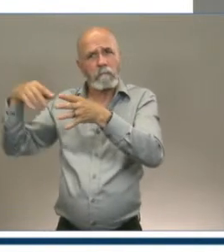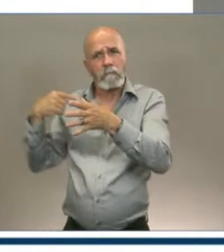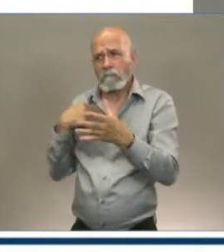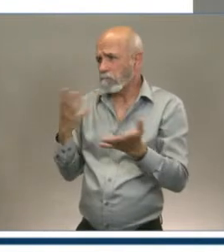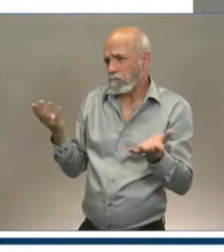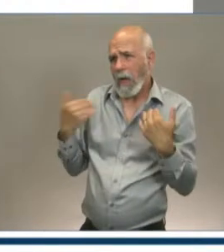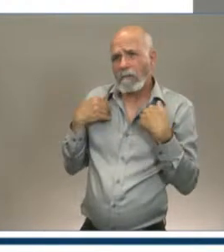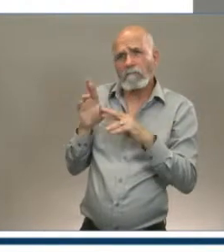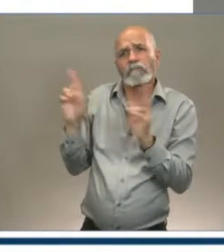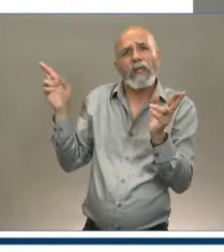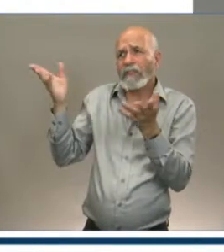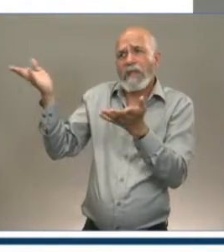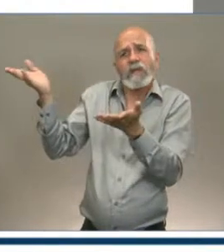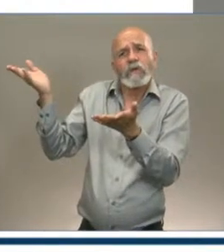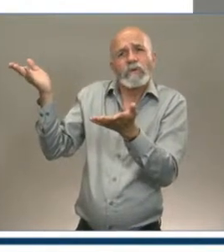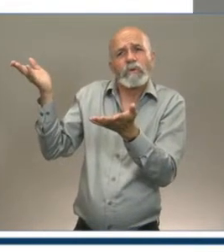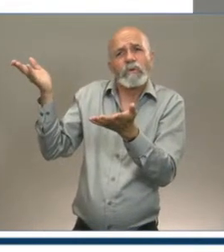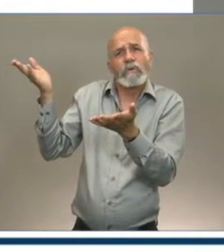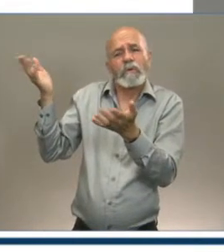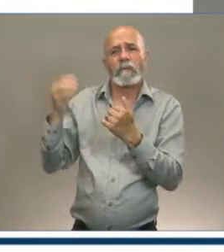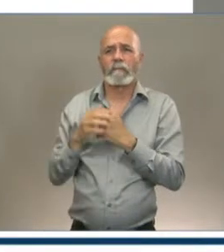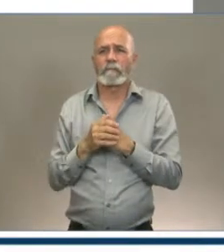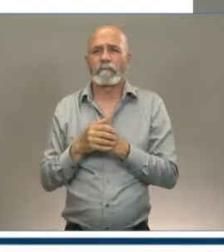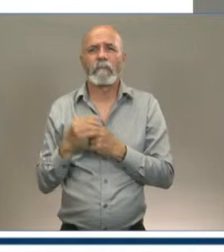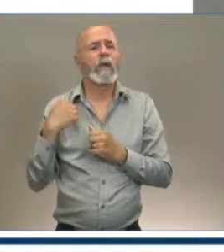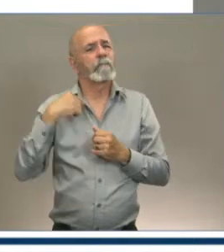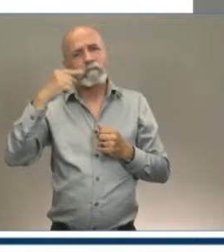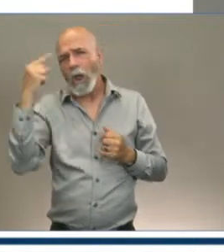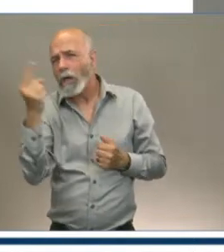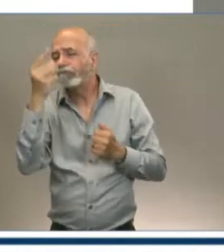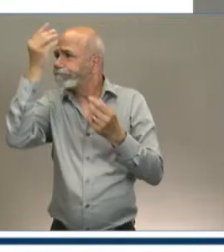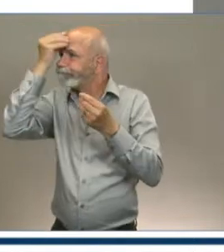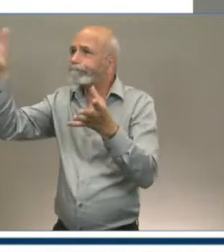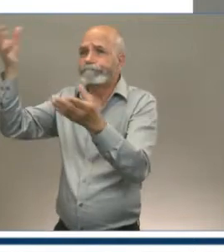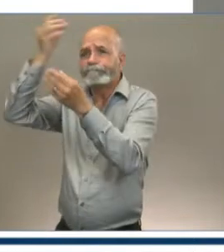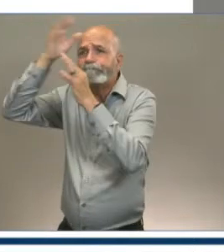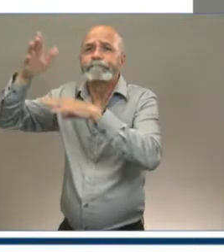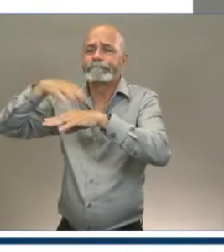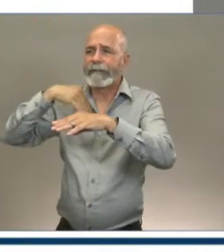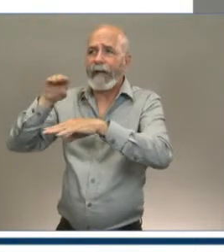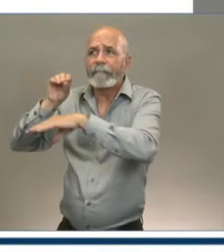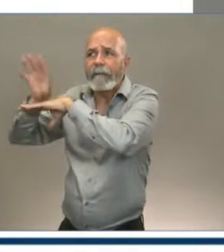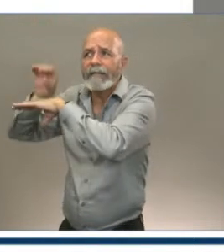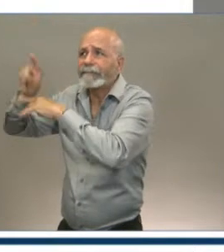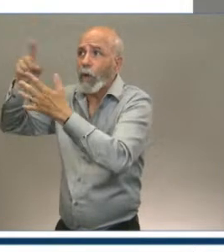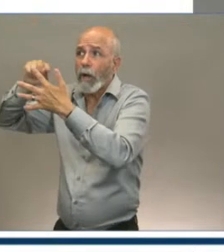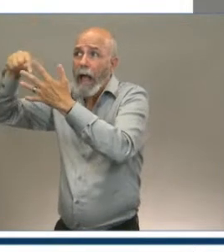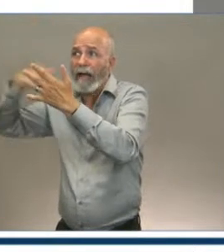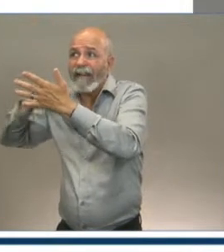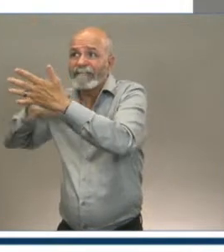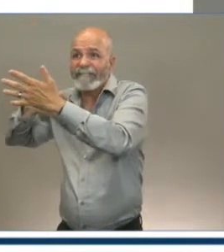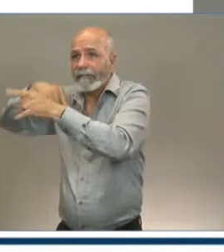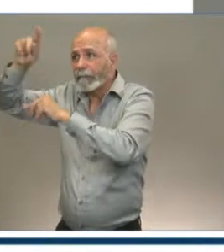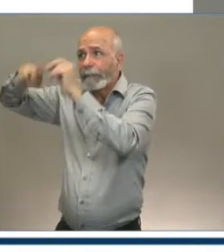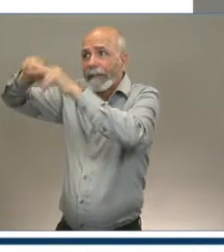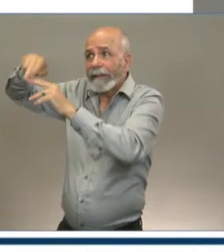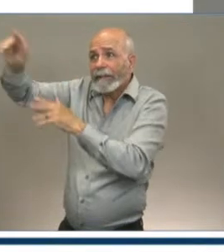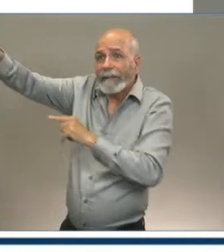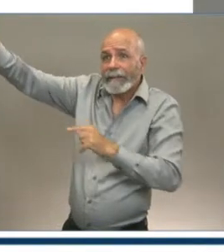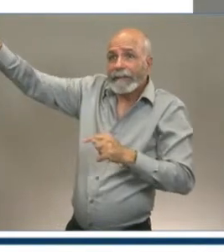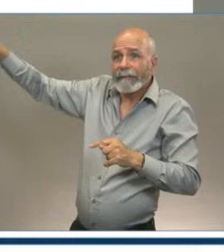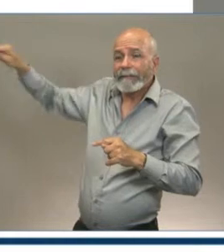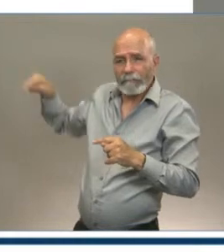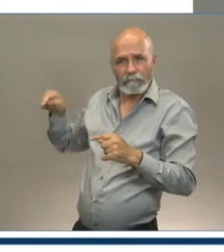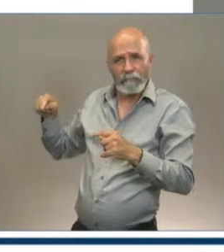continue to use our local communication messages. The Nova Scotia Health is pushing out messages. We are, as government, working with